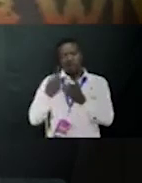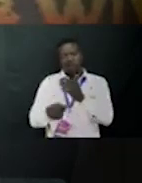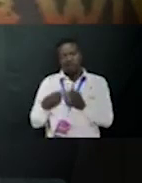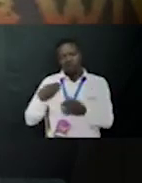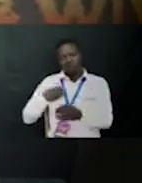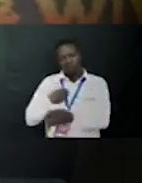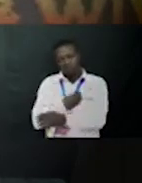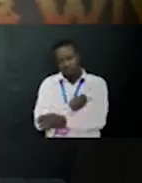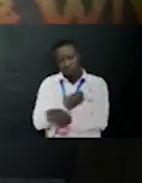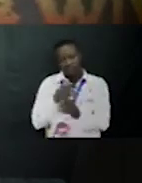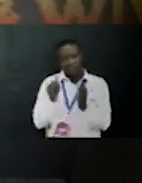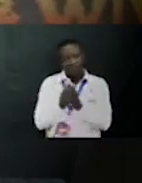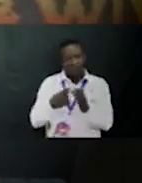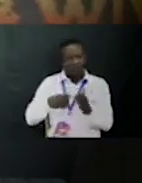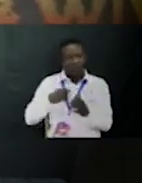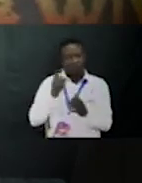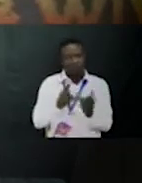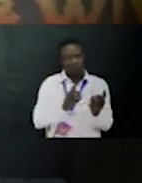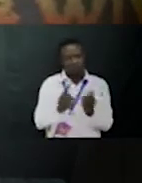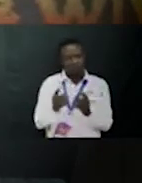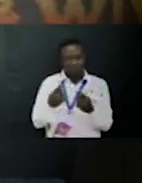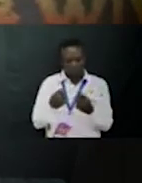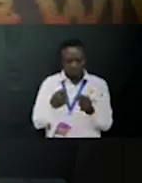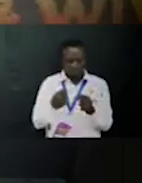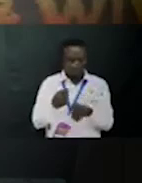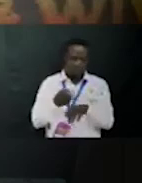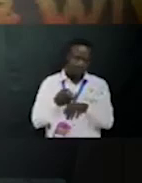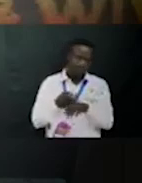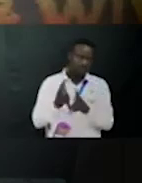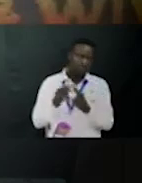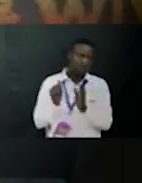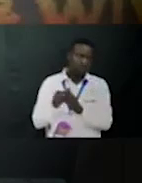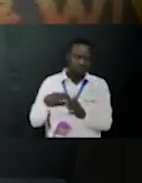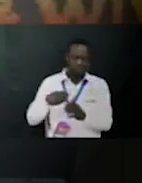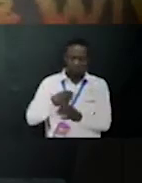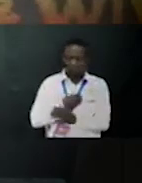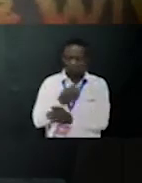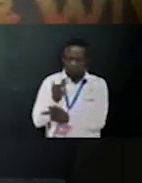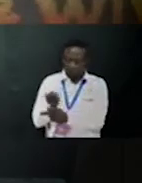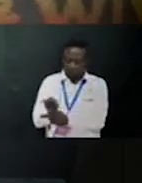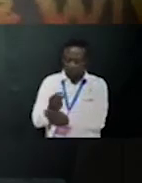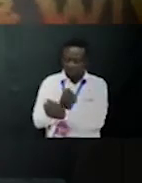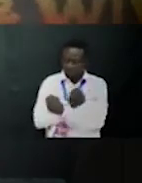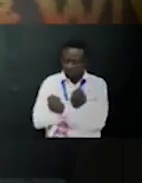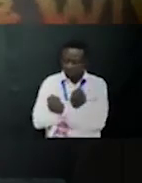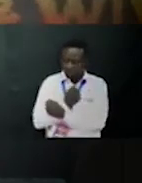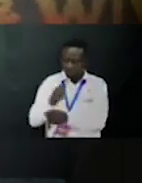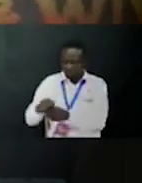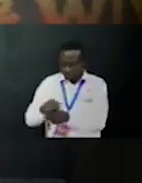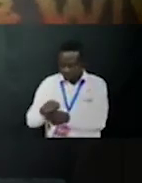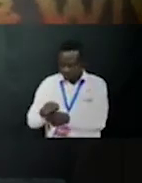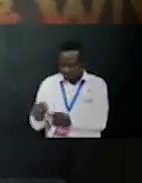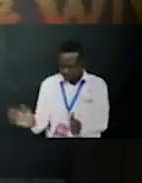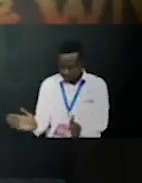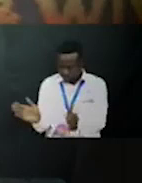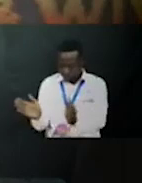and that we should do all in our power to keep, love, nurture, and equip them for the